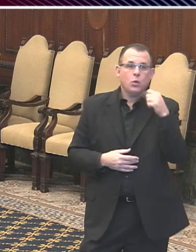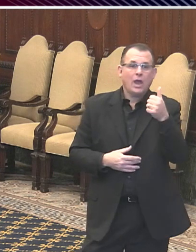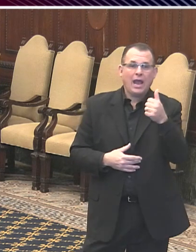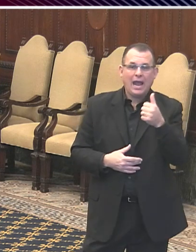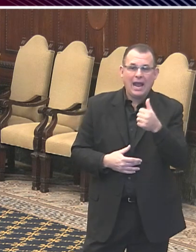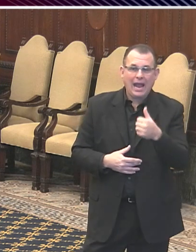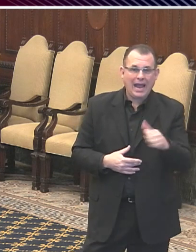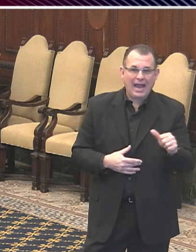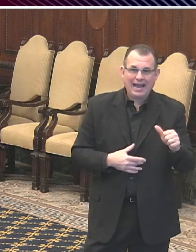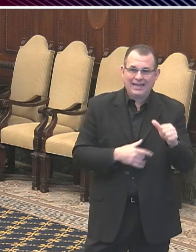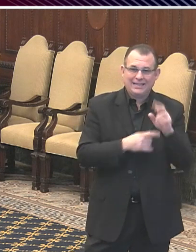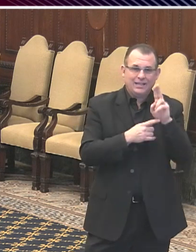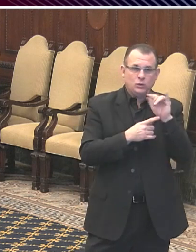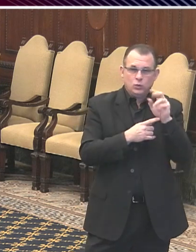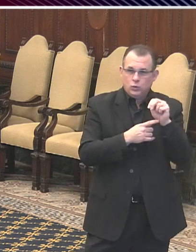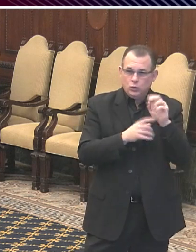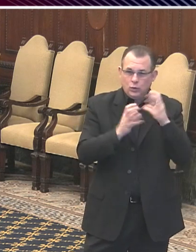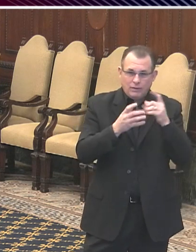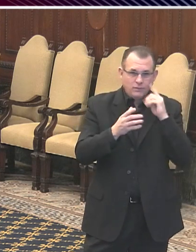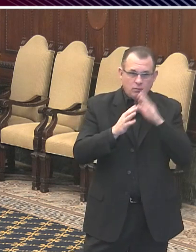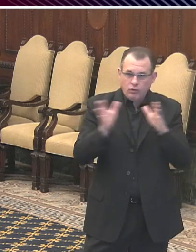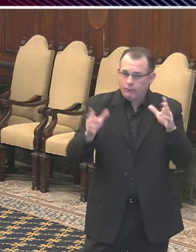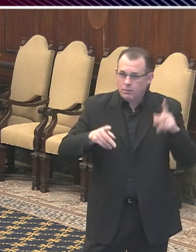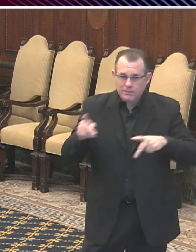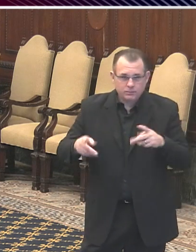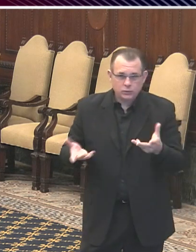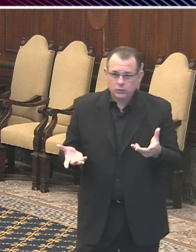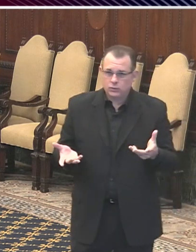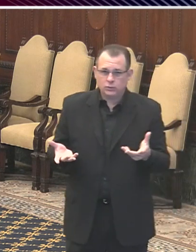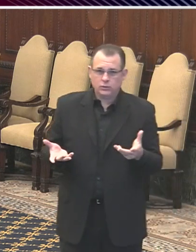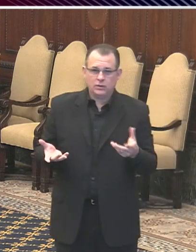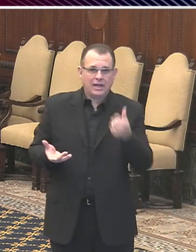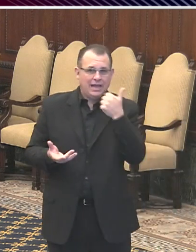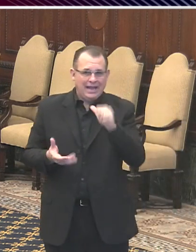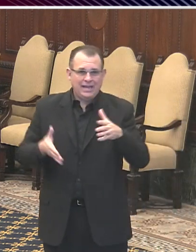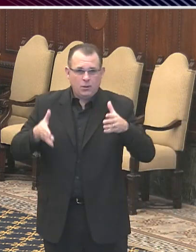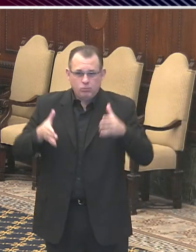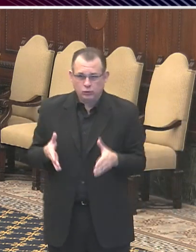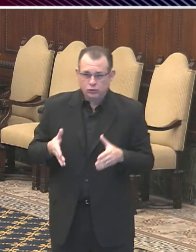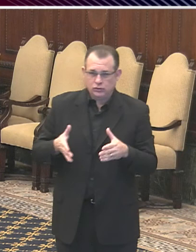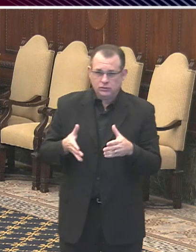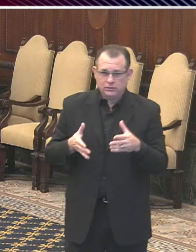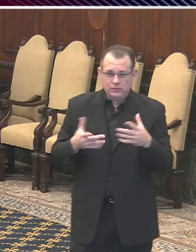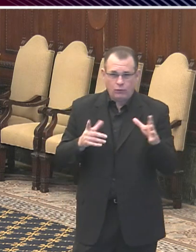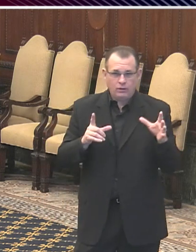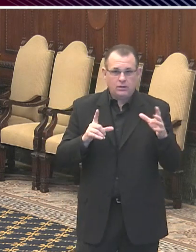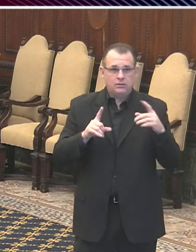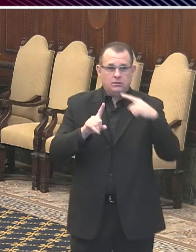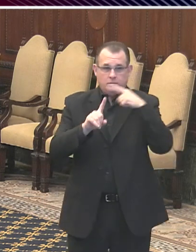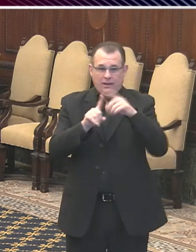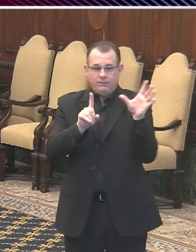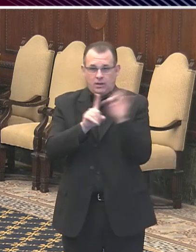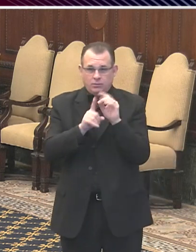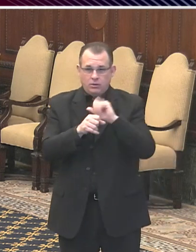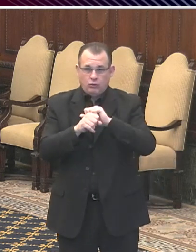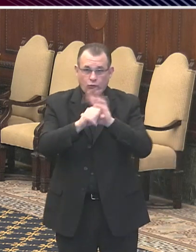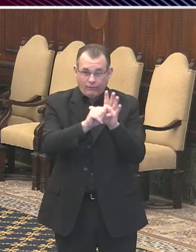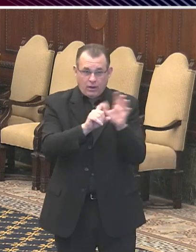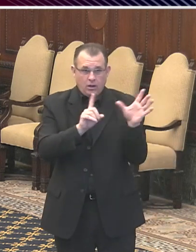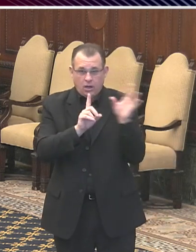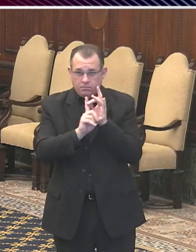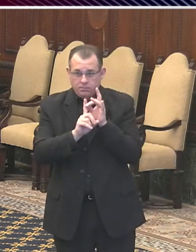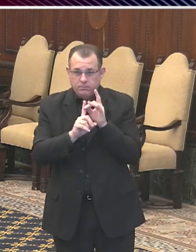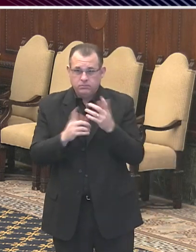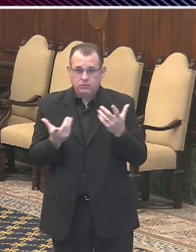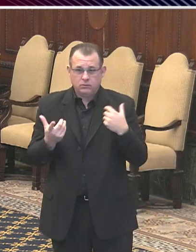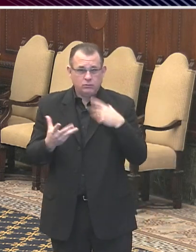just like we would do for the public, any person that tests positive, we do certainly inform their place of